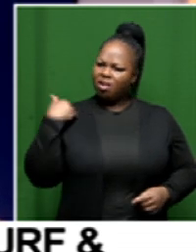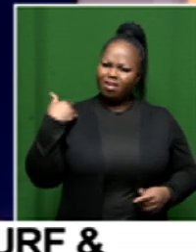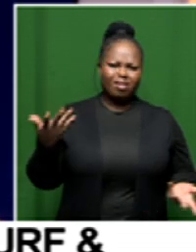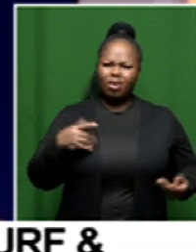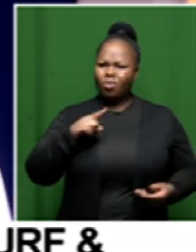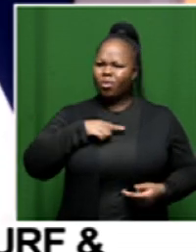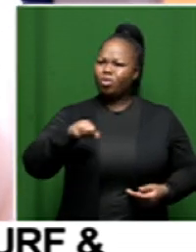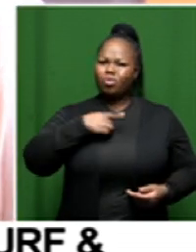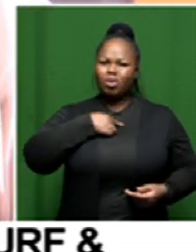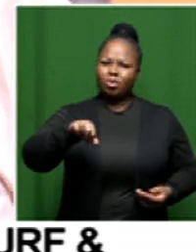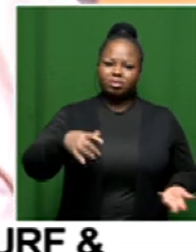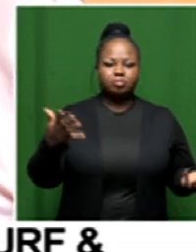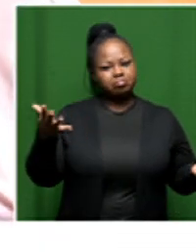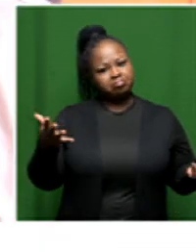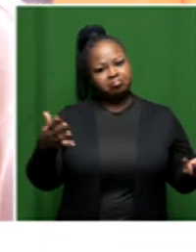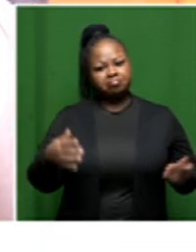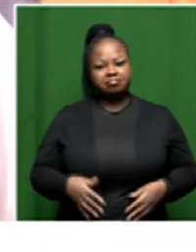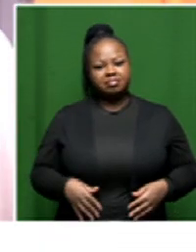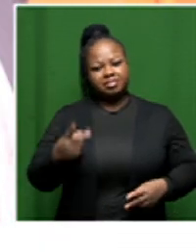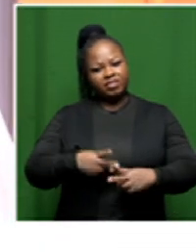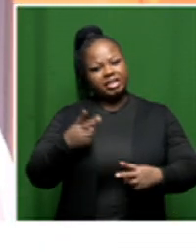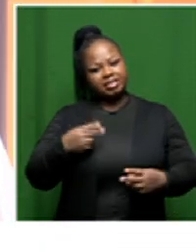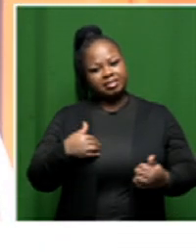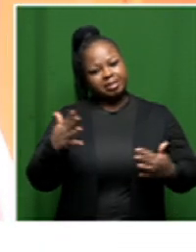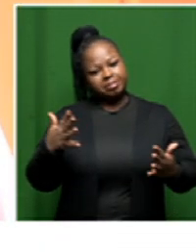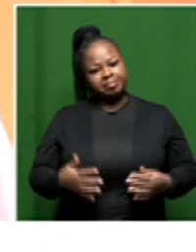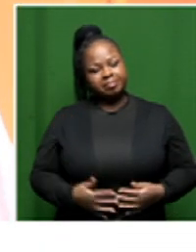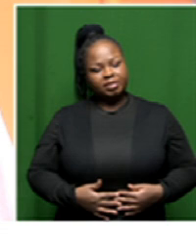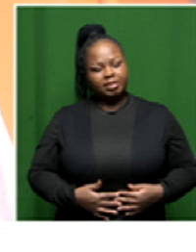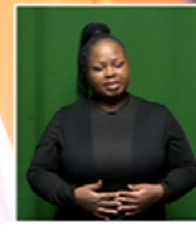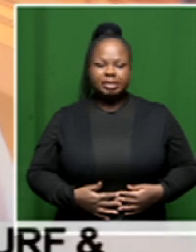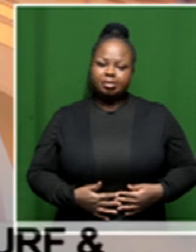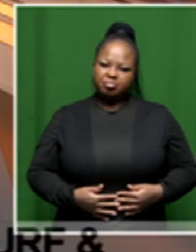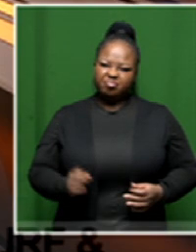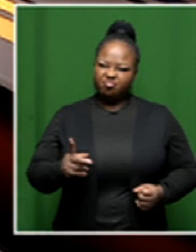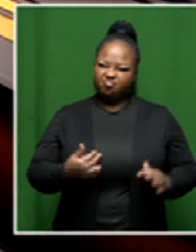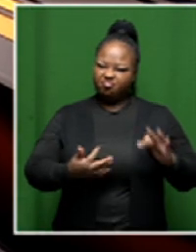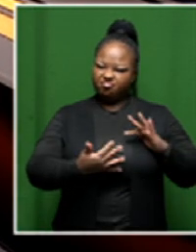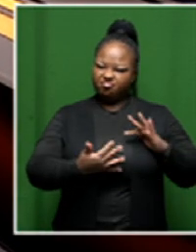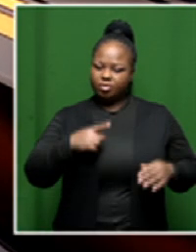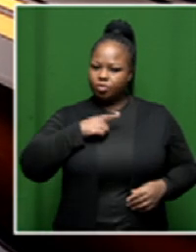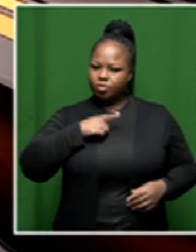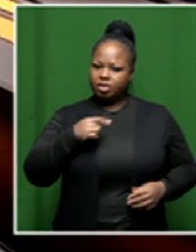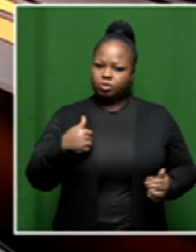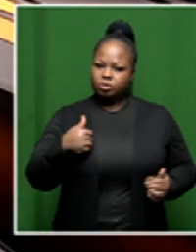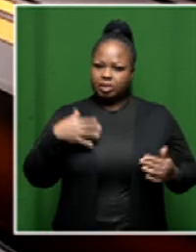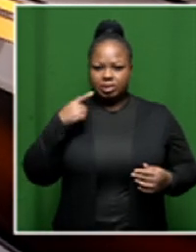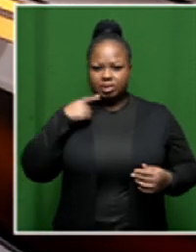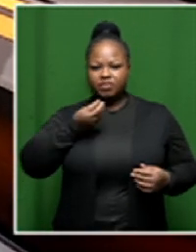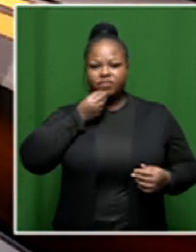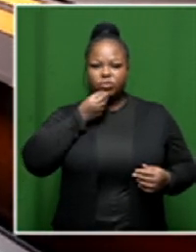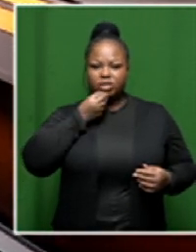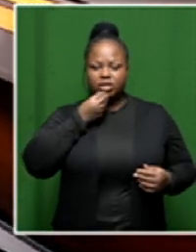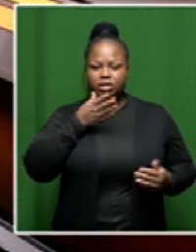why don't you? Why don't you? So finally, I obviously started. Okay. Yeah. So what really inspired you to go for, the